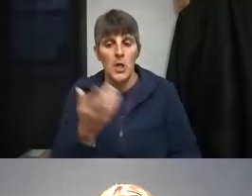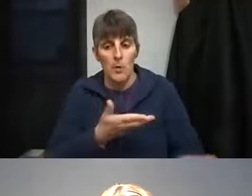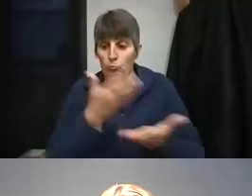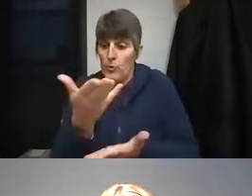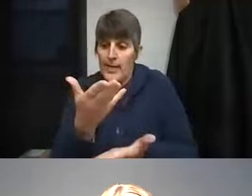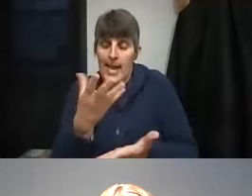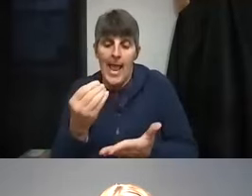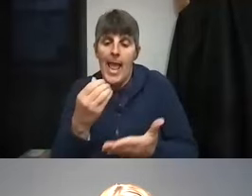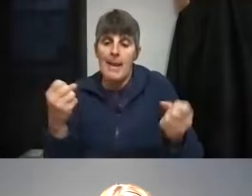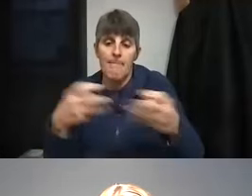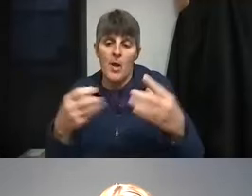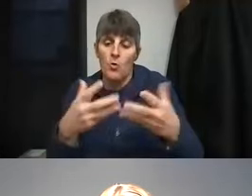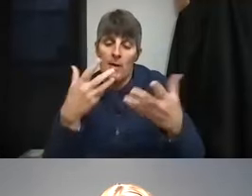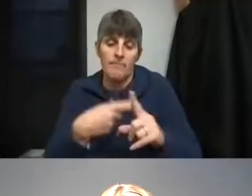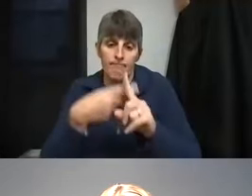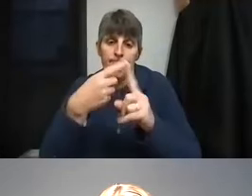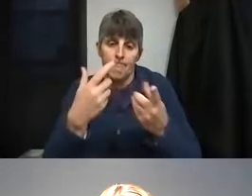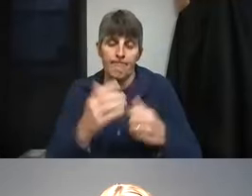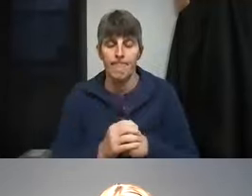along and just heat it up in the microwave.